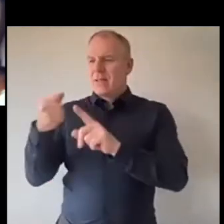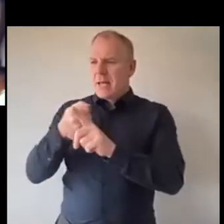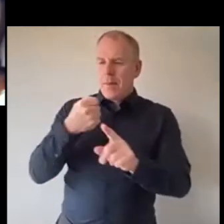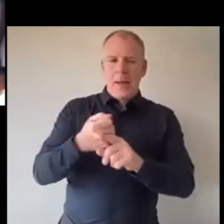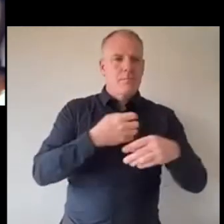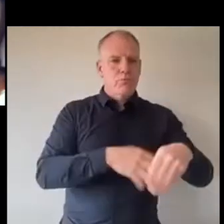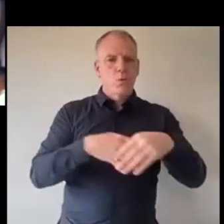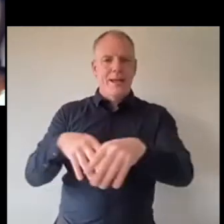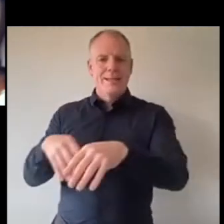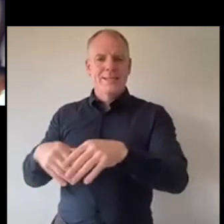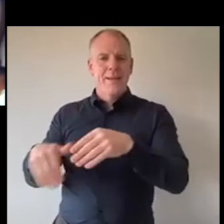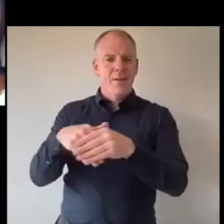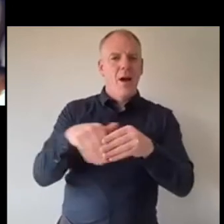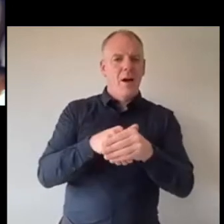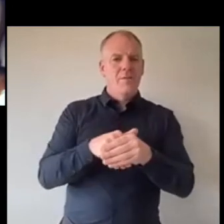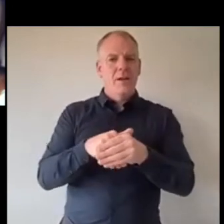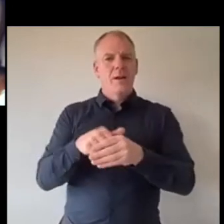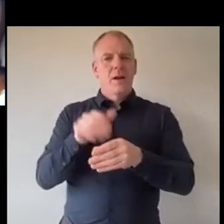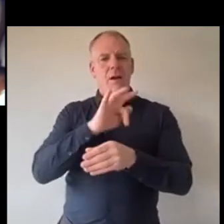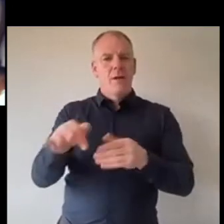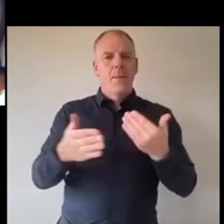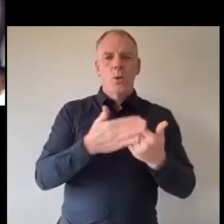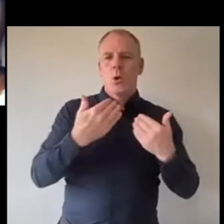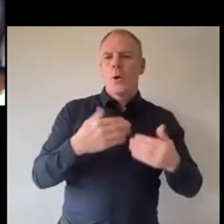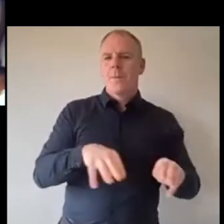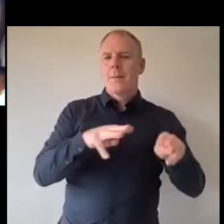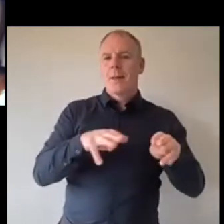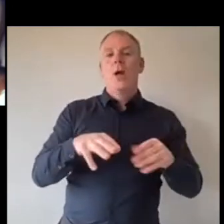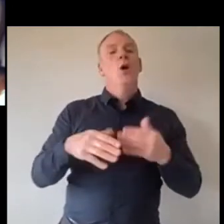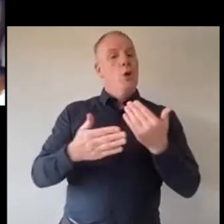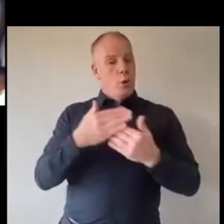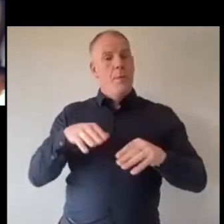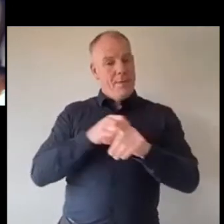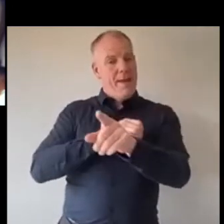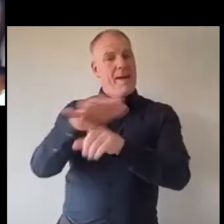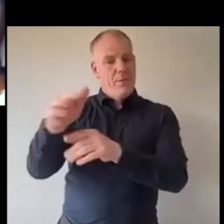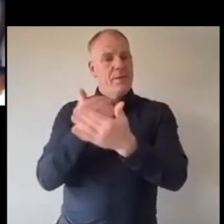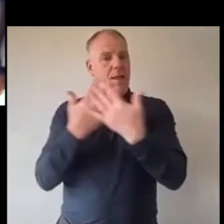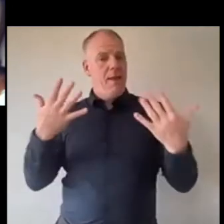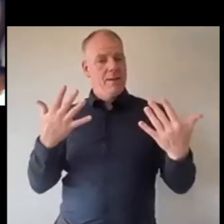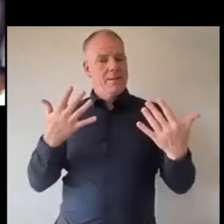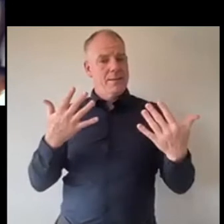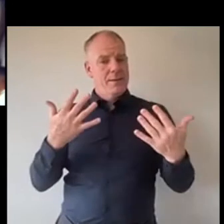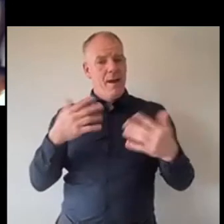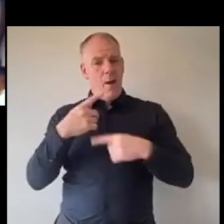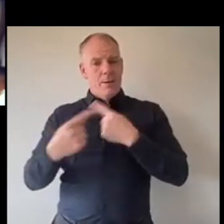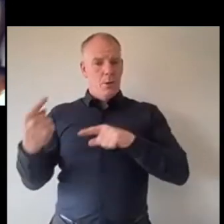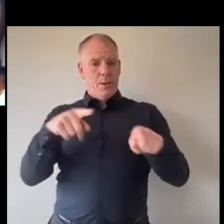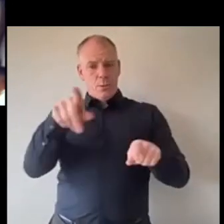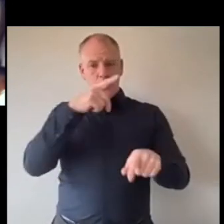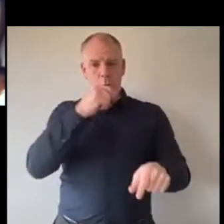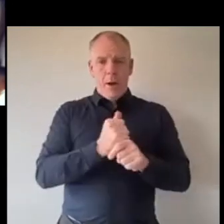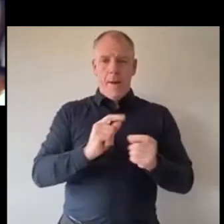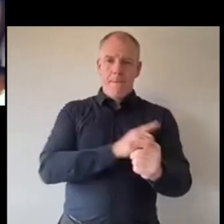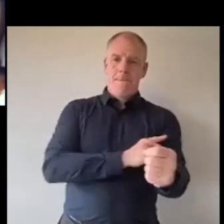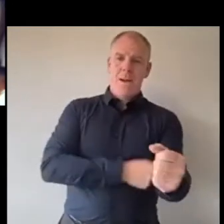were enacted by young people and they have been the ones driving it so it brings it home back to the fact that you talk about power and you talk about